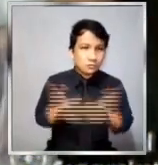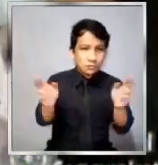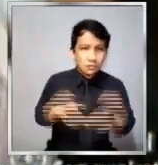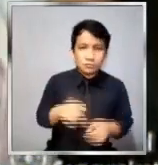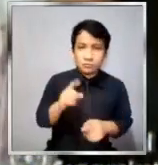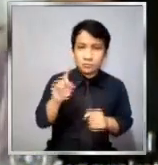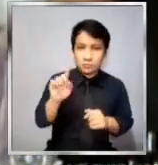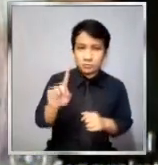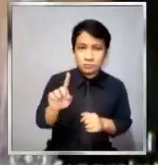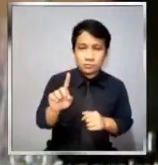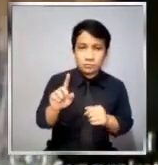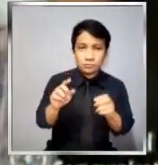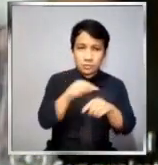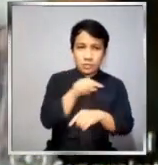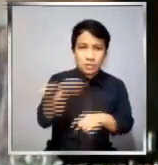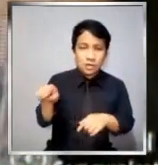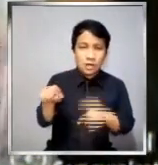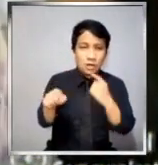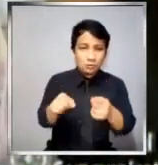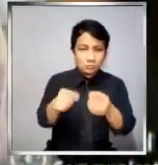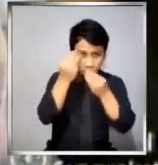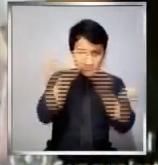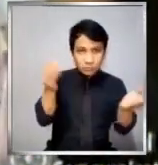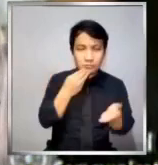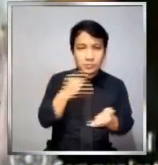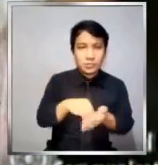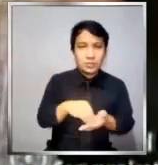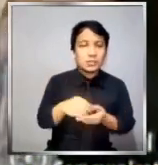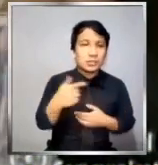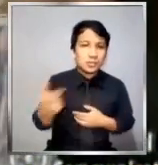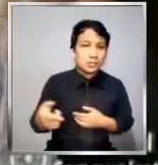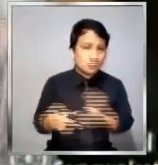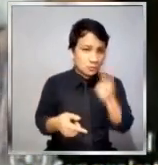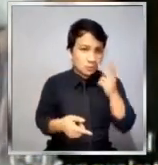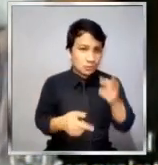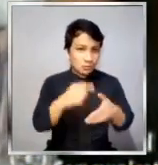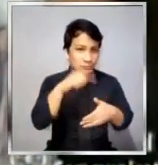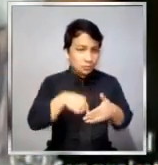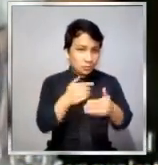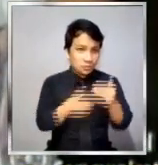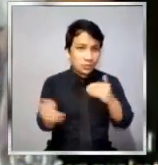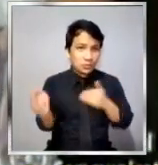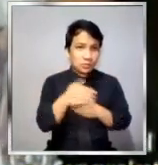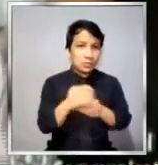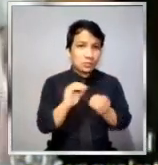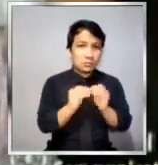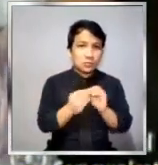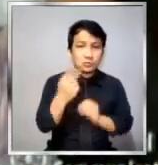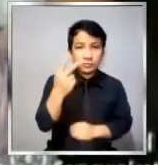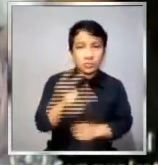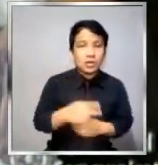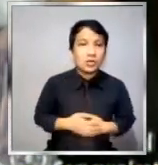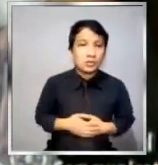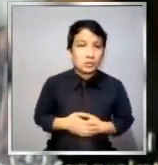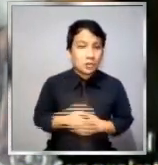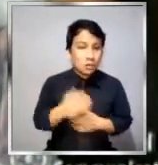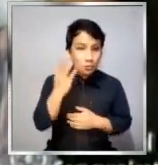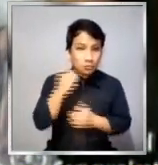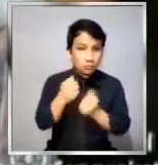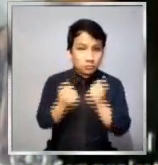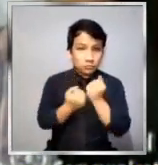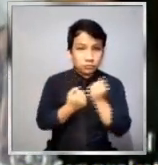one slide presentation. Pwede bang makita yung slide number 8? Just to support the report